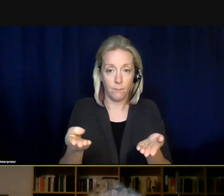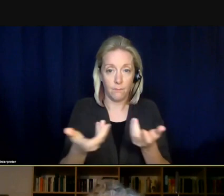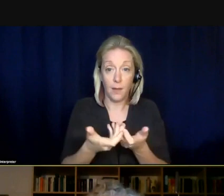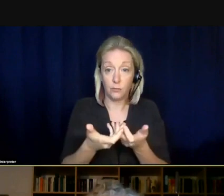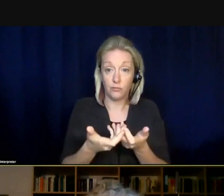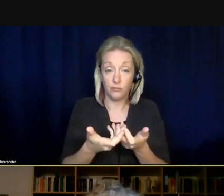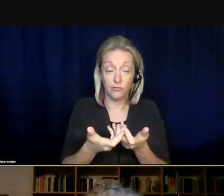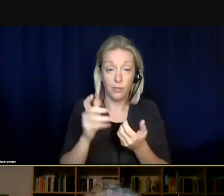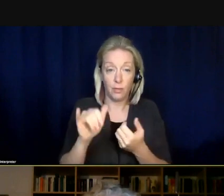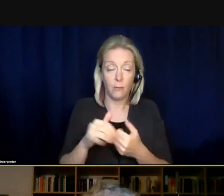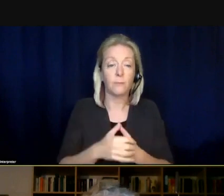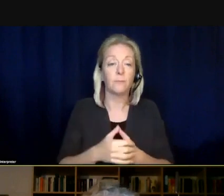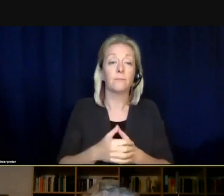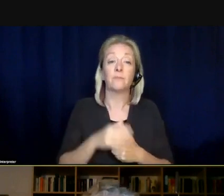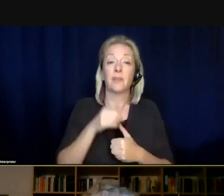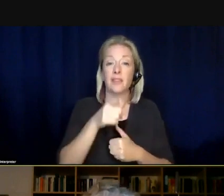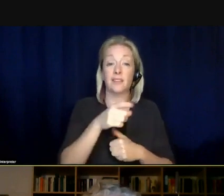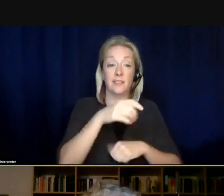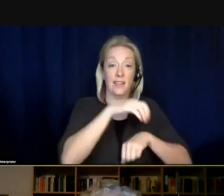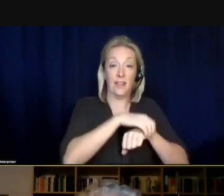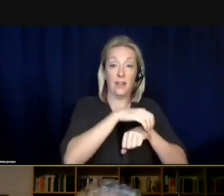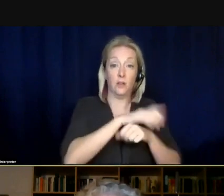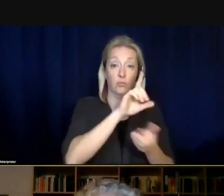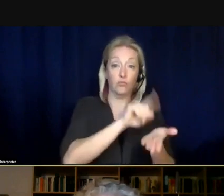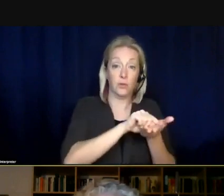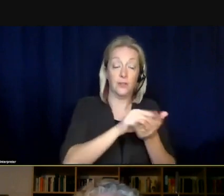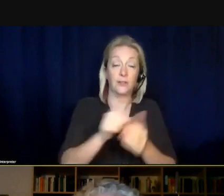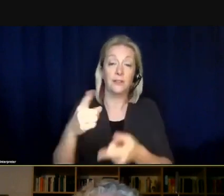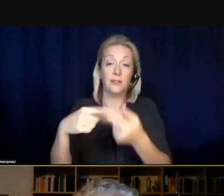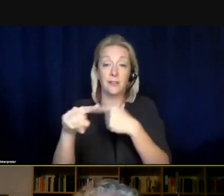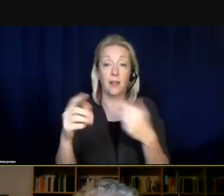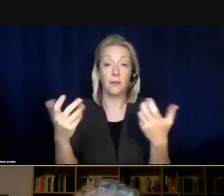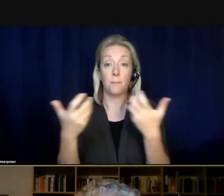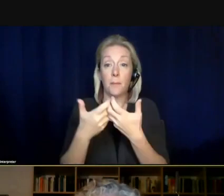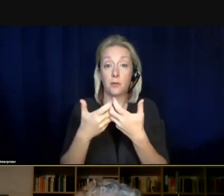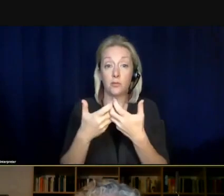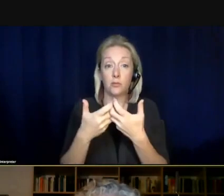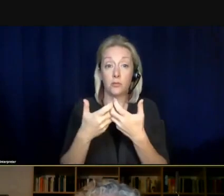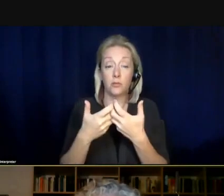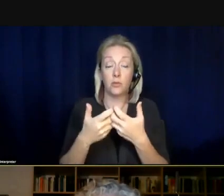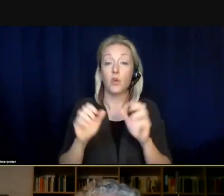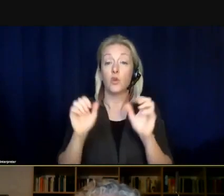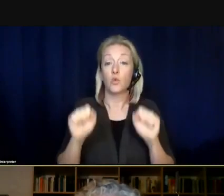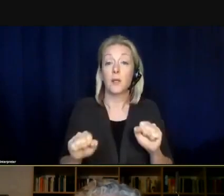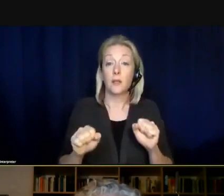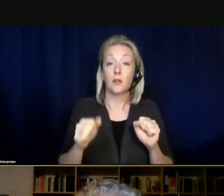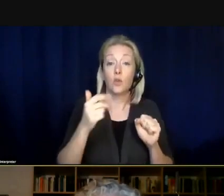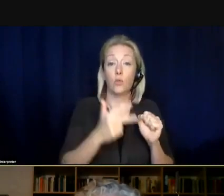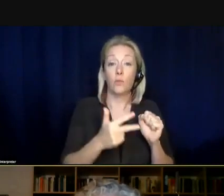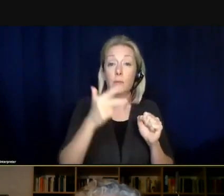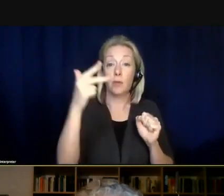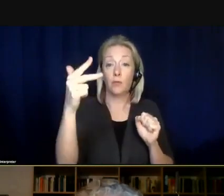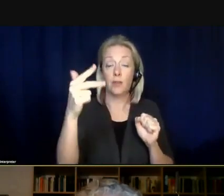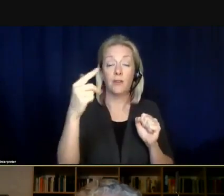a picture of a sign with an English word. Now, you can play with a 3x3 game board, which is